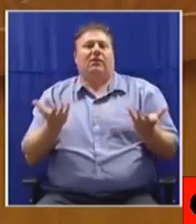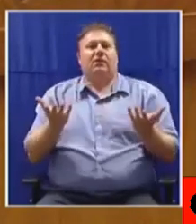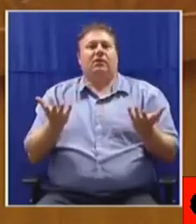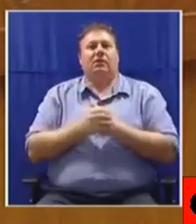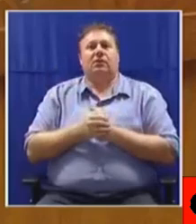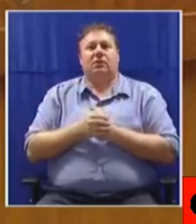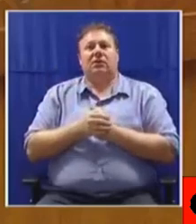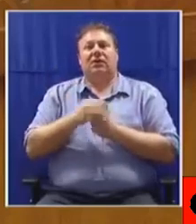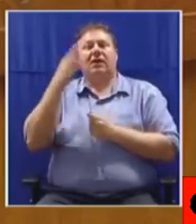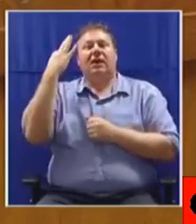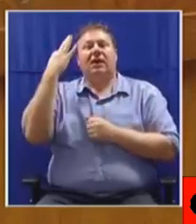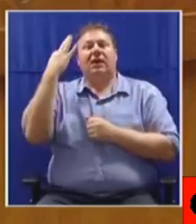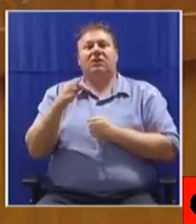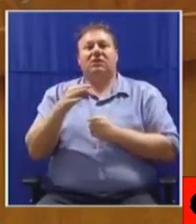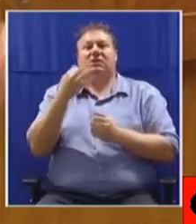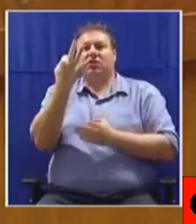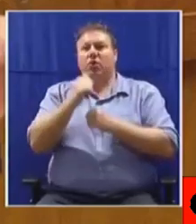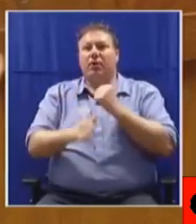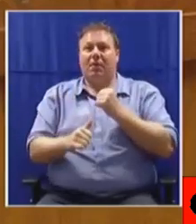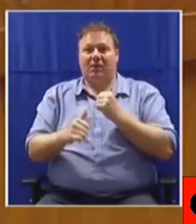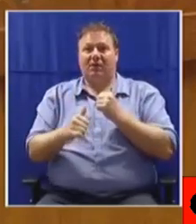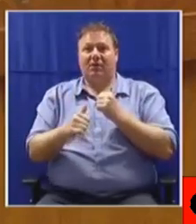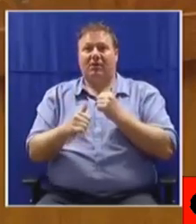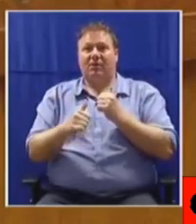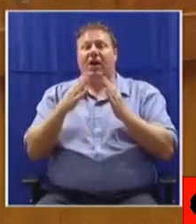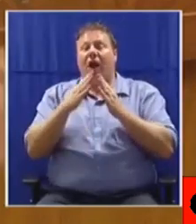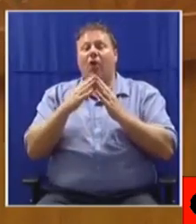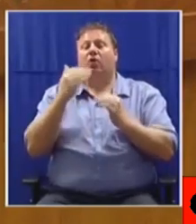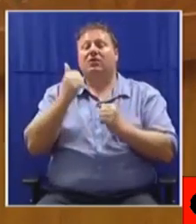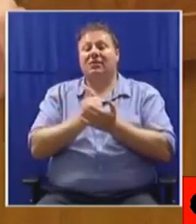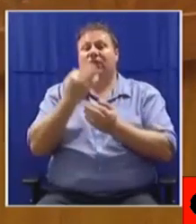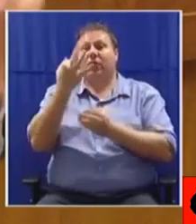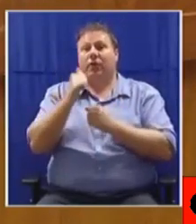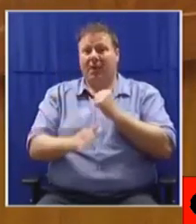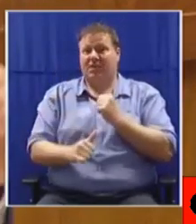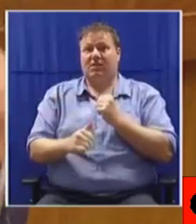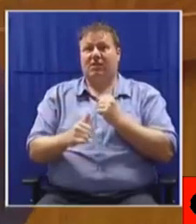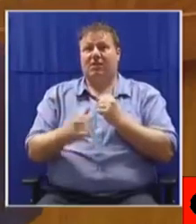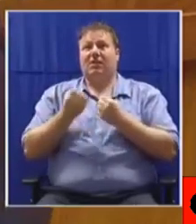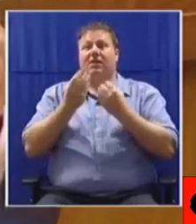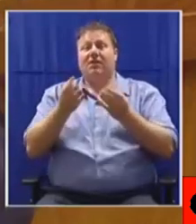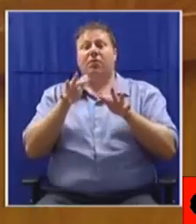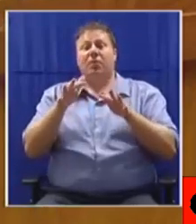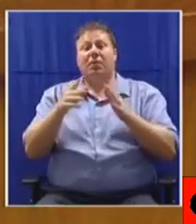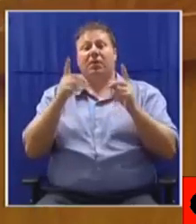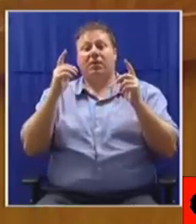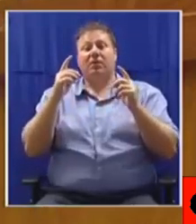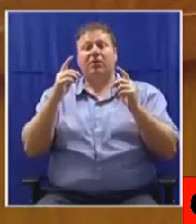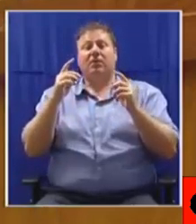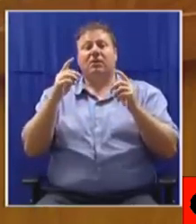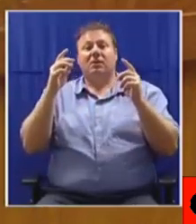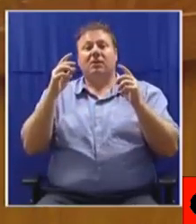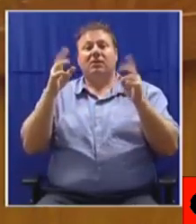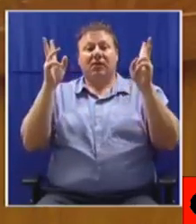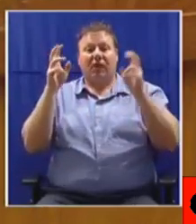And this government would sit for the next 3 months, and this House would sit for the next 3 months, giving people title in tribal trust land so that